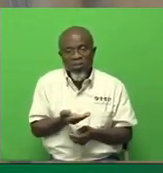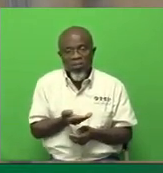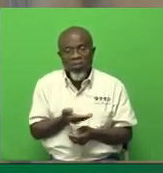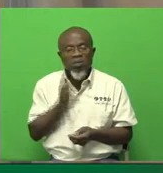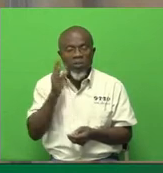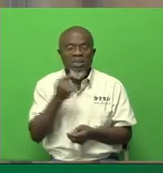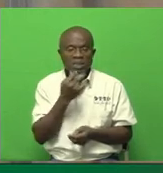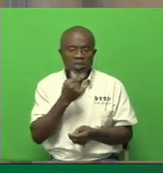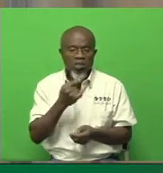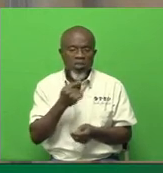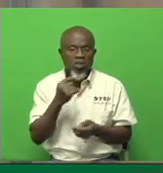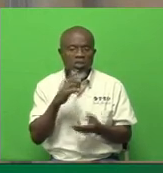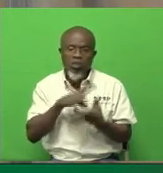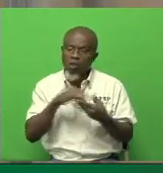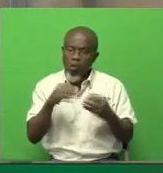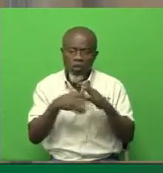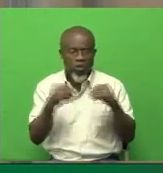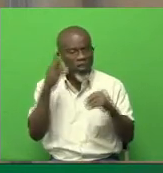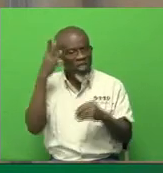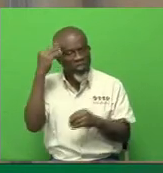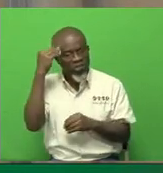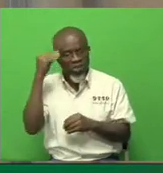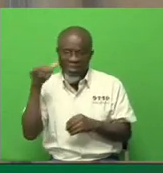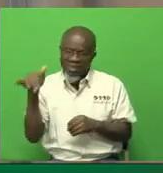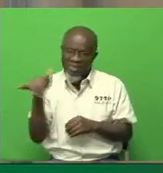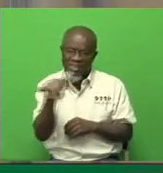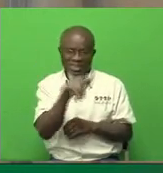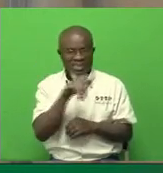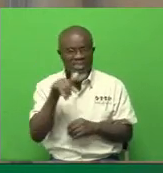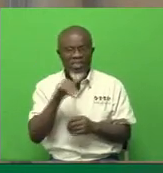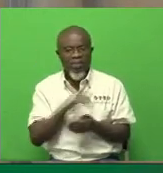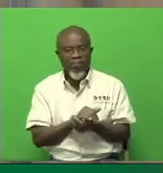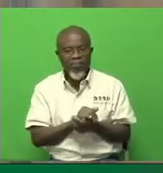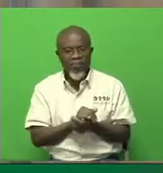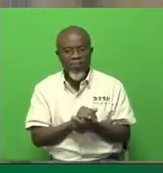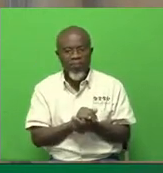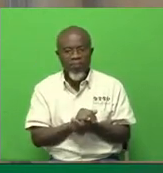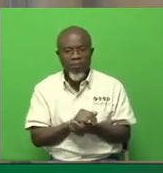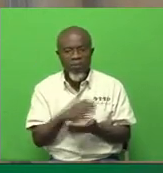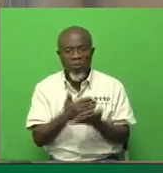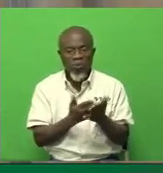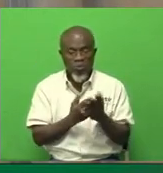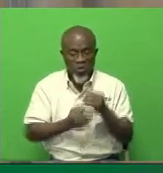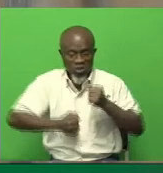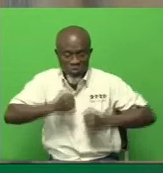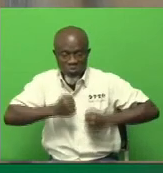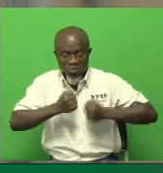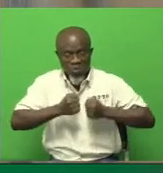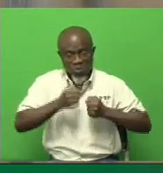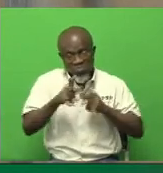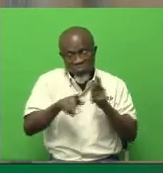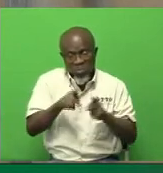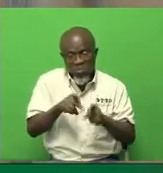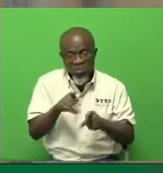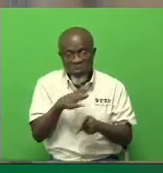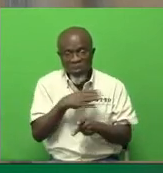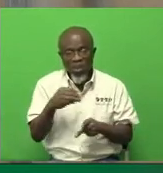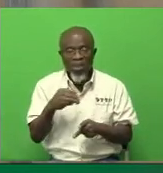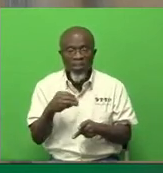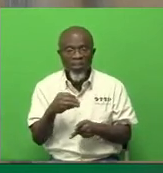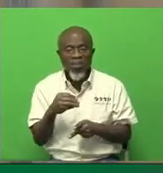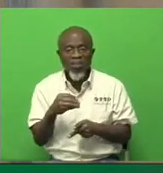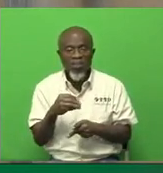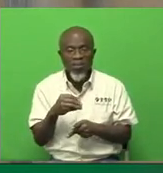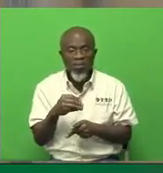mine some of our leading National professionals our athletes they will tell you when the leader of the opposition herself alluded to the